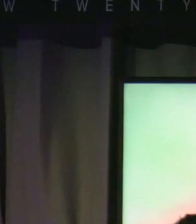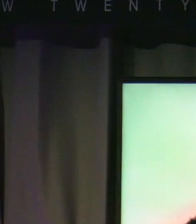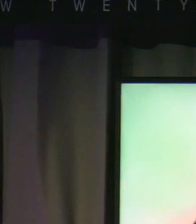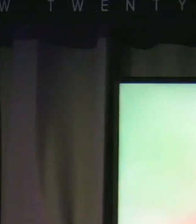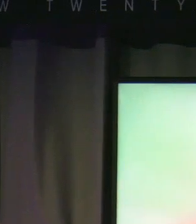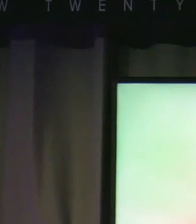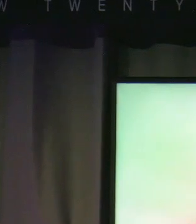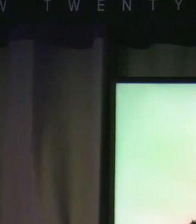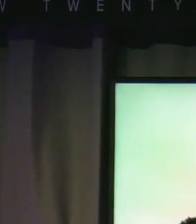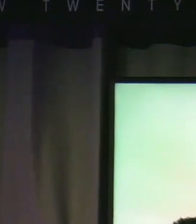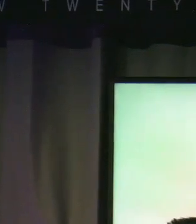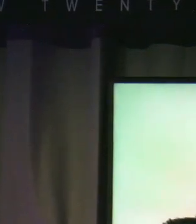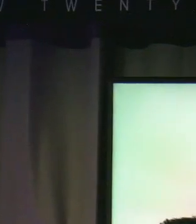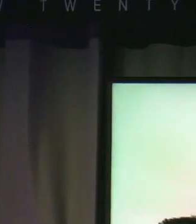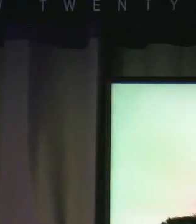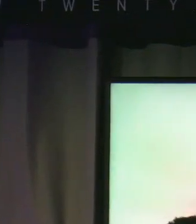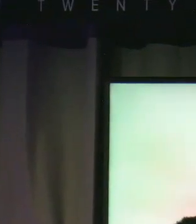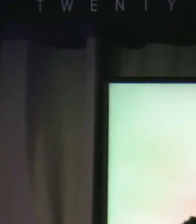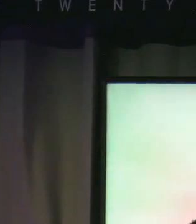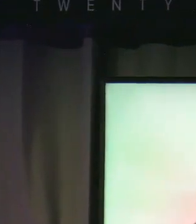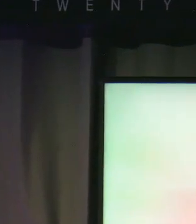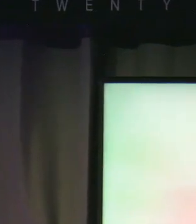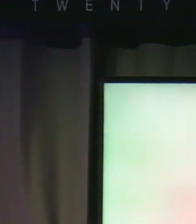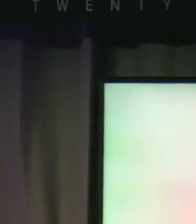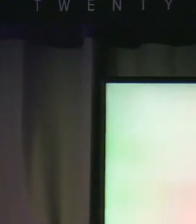breathe. Your holy